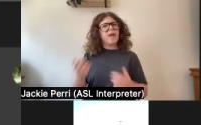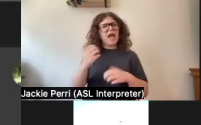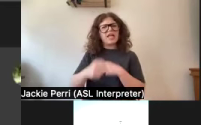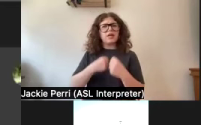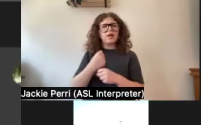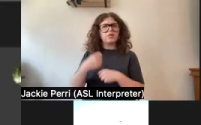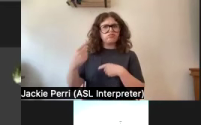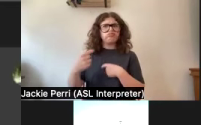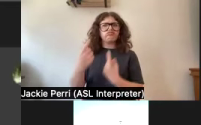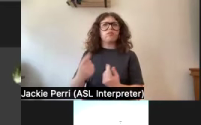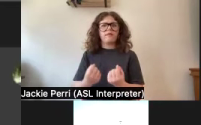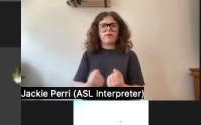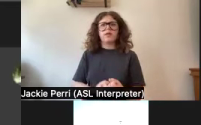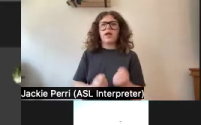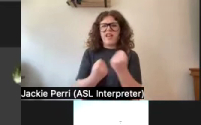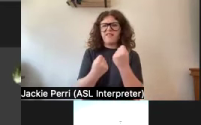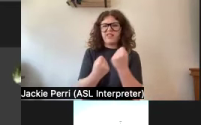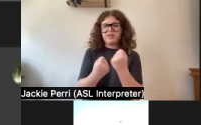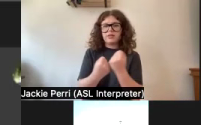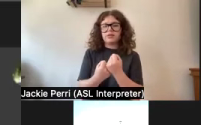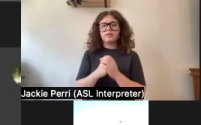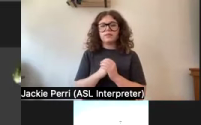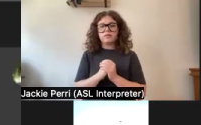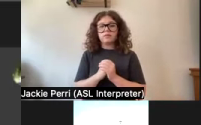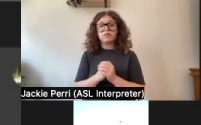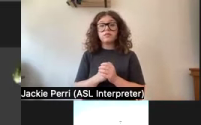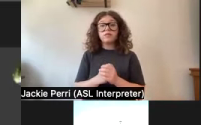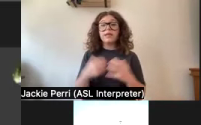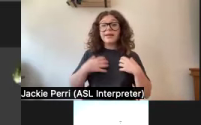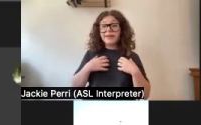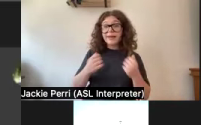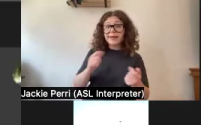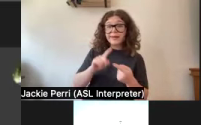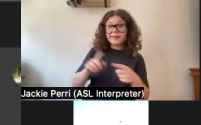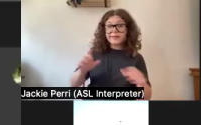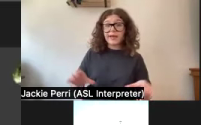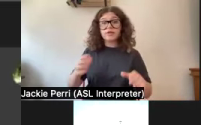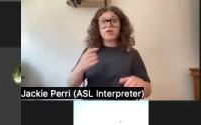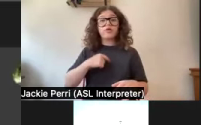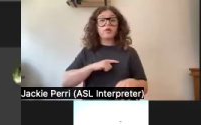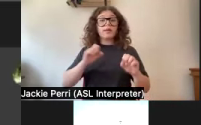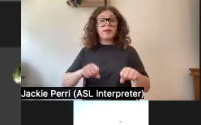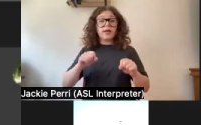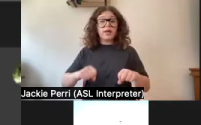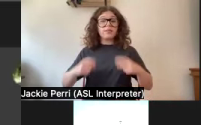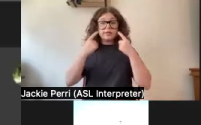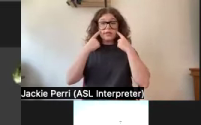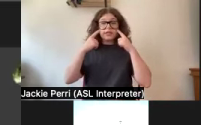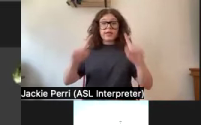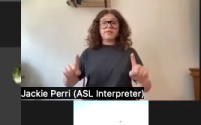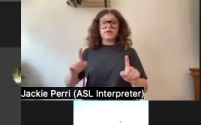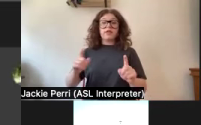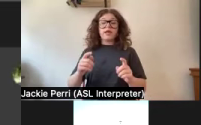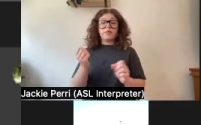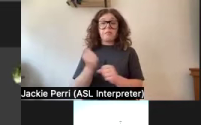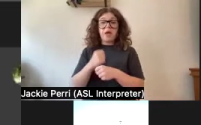Chicago's Gender-Based Violence Task Force, Healing to Action has been able to successfully pilot a workshop model with